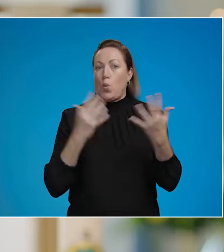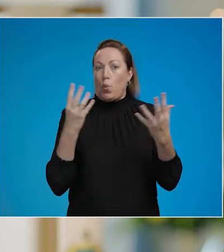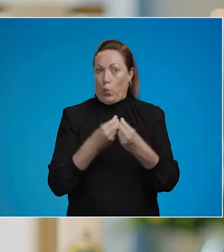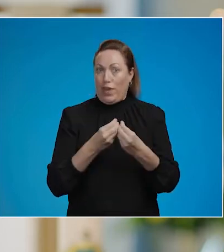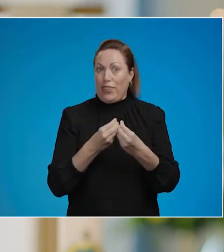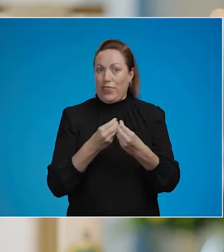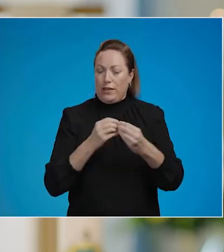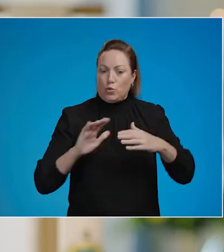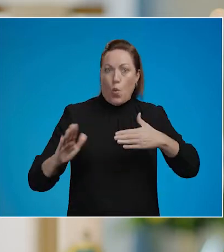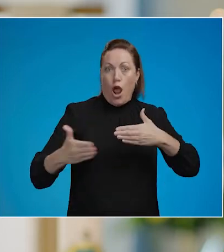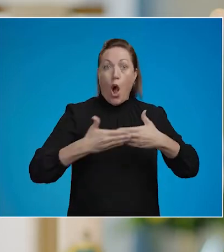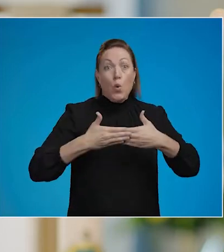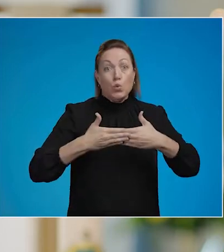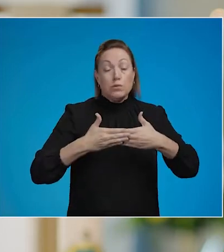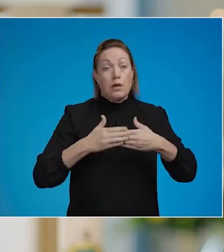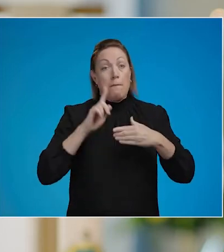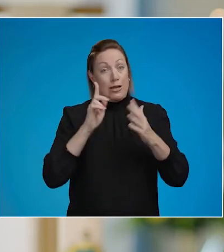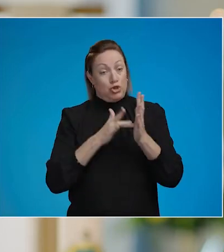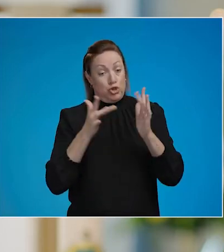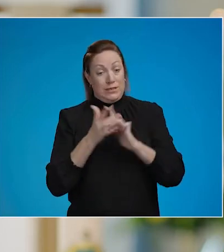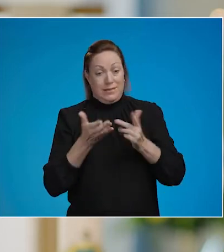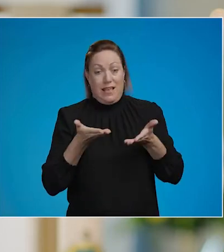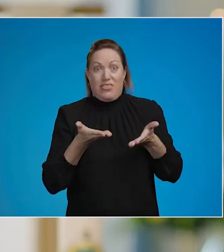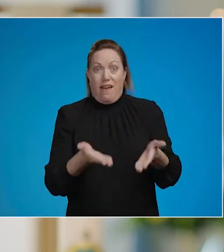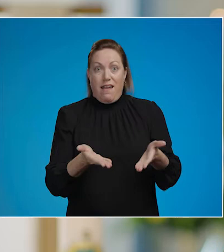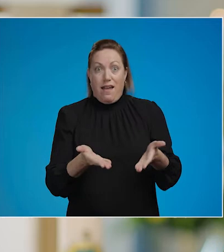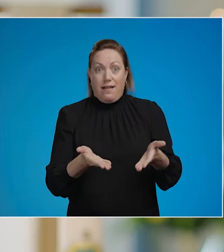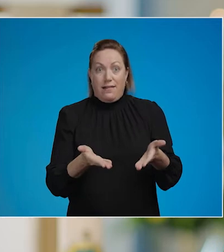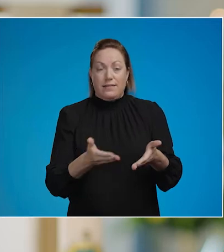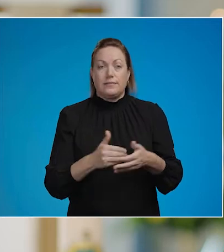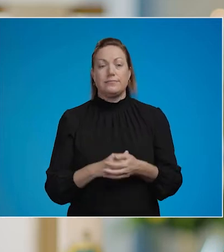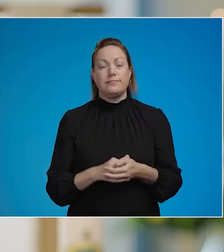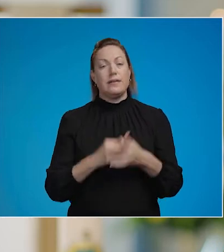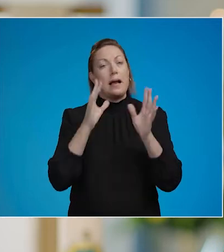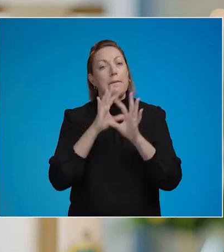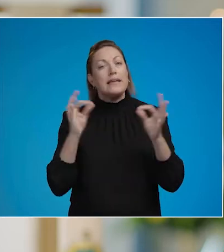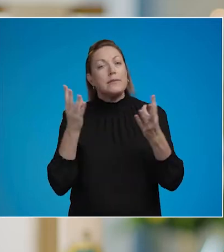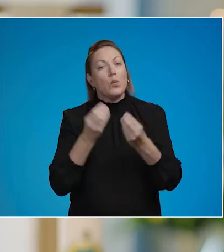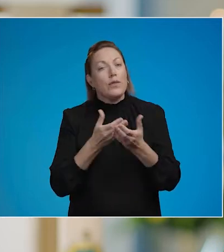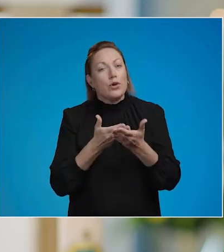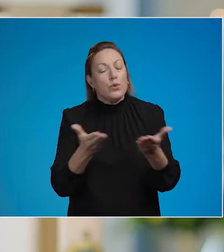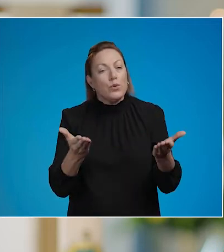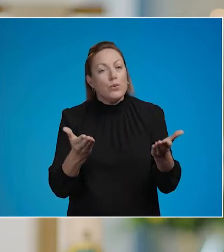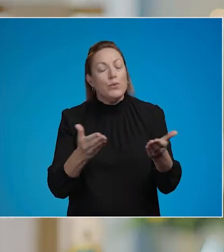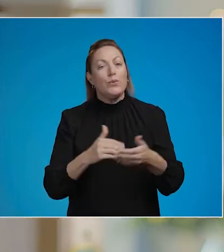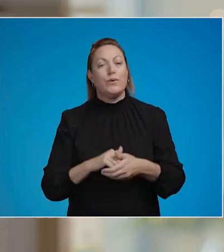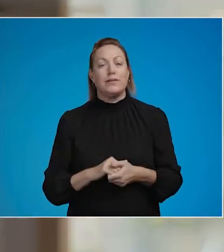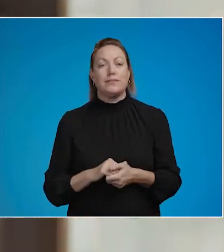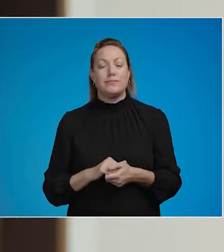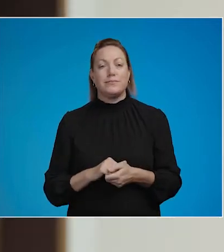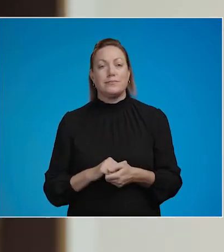closed, but Jesus came in and stood among them. Peace be with you, he said.